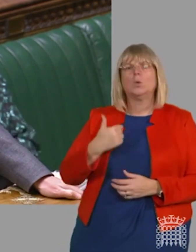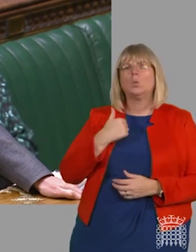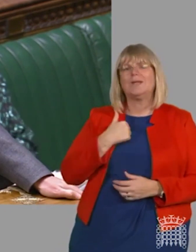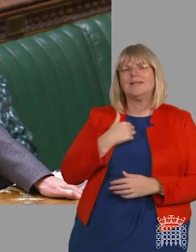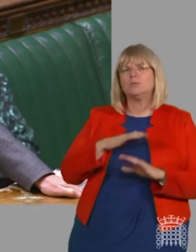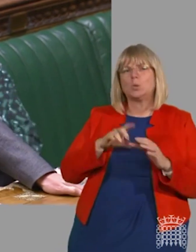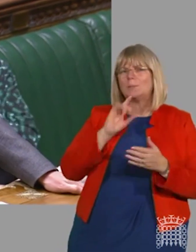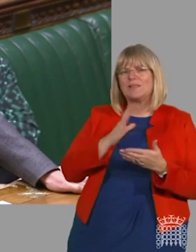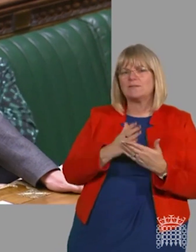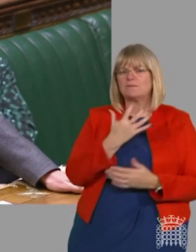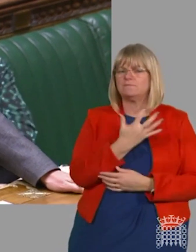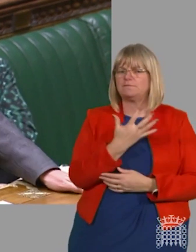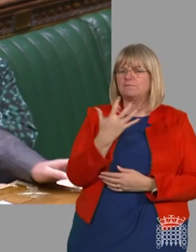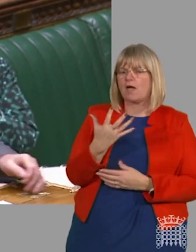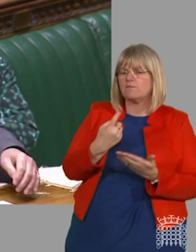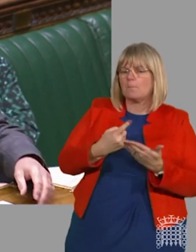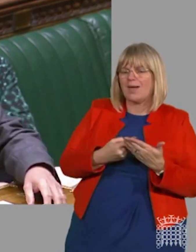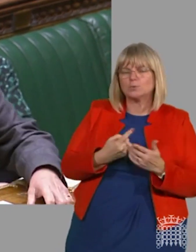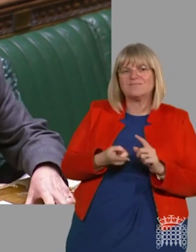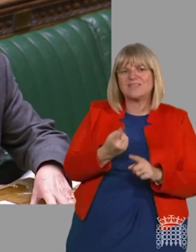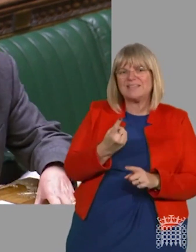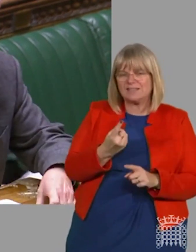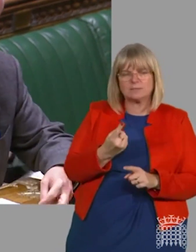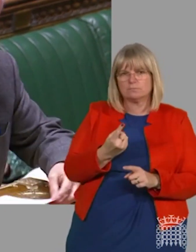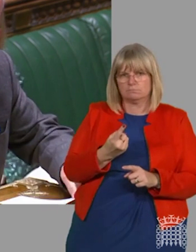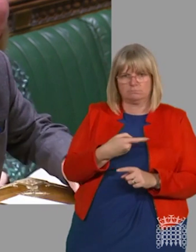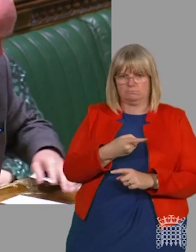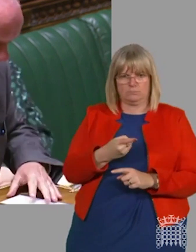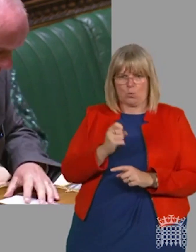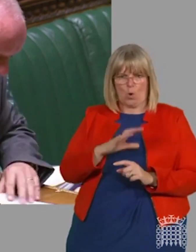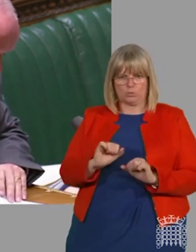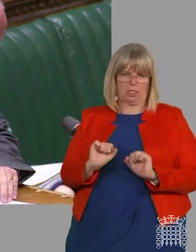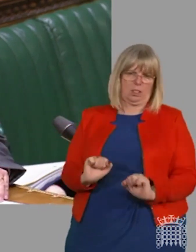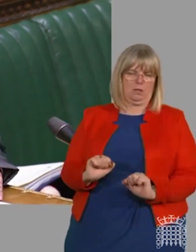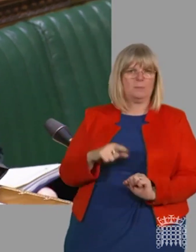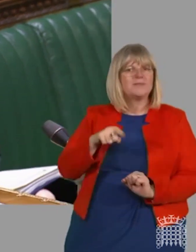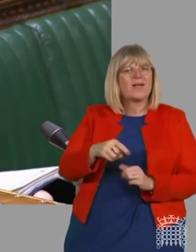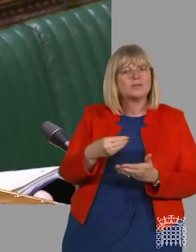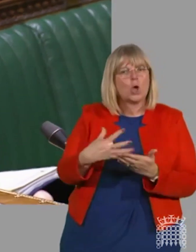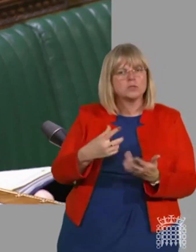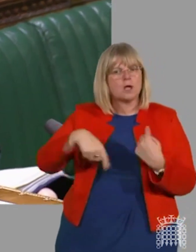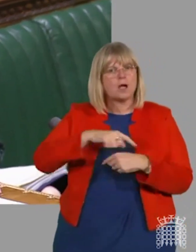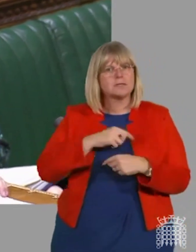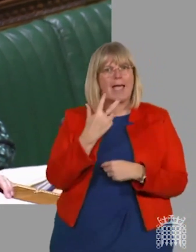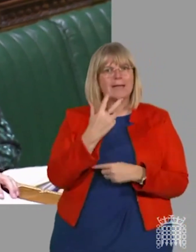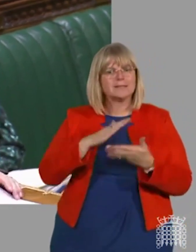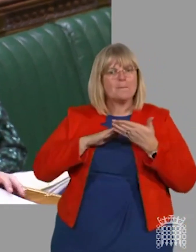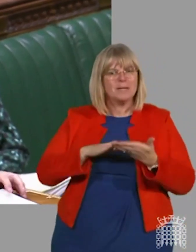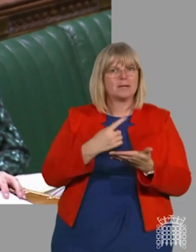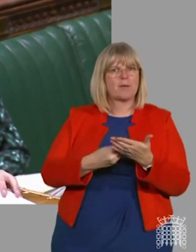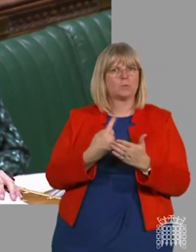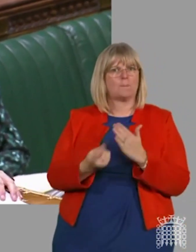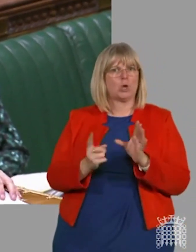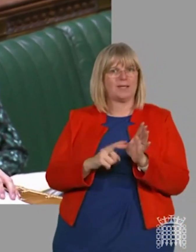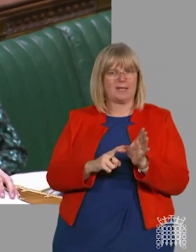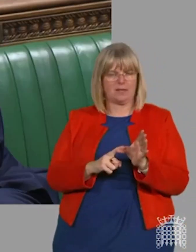system costs the taxpayer £8 million a year and we don't think it's unreasonable that those who use it pay a small contribution, but to answer the